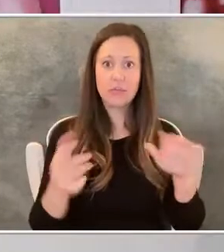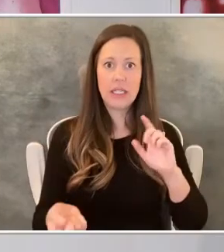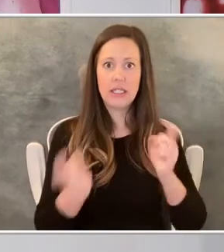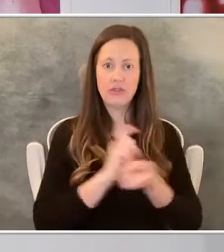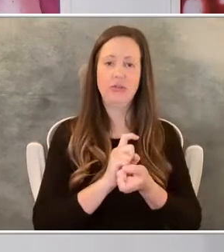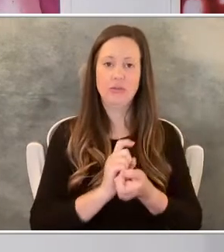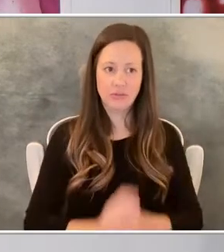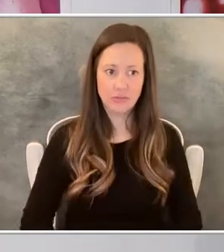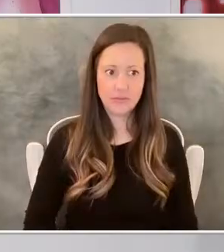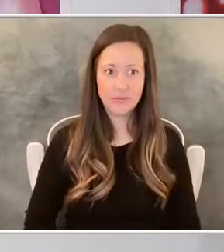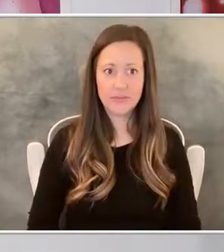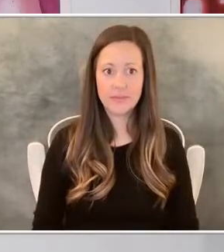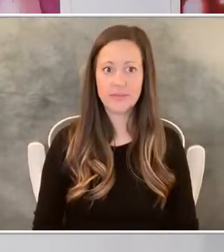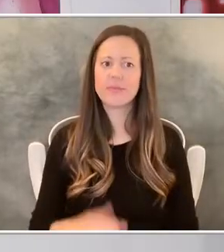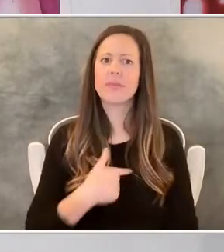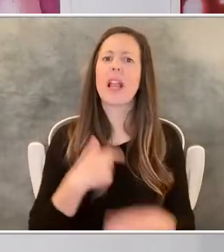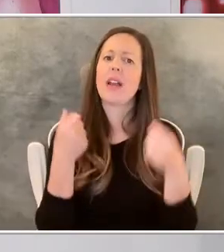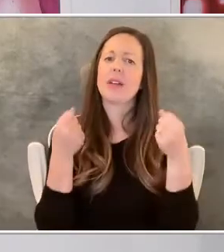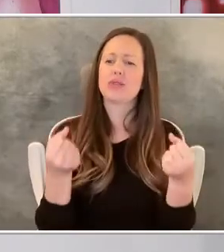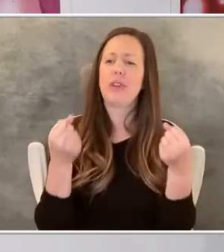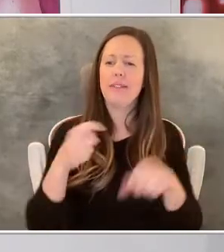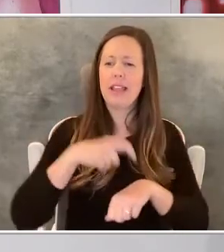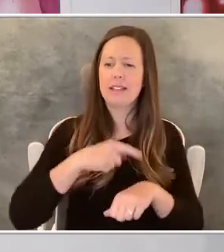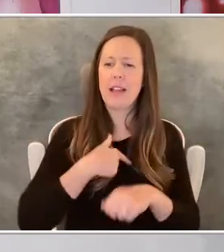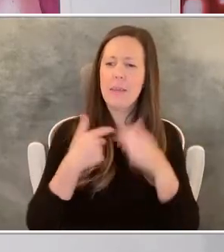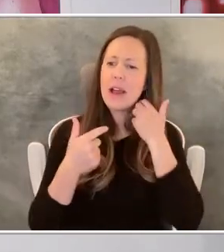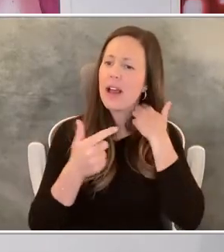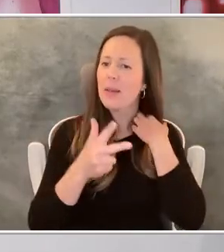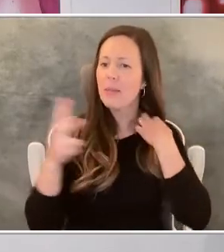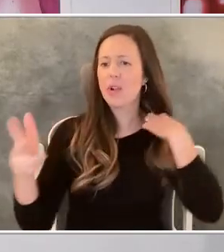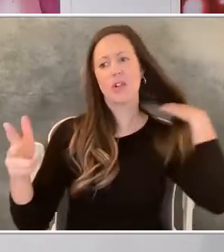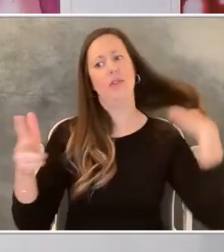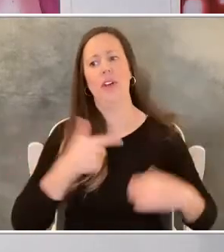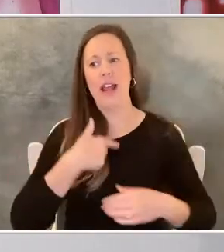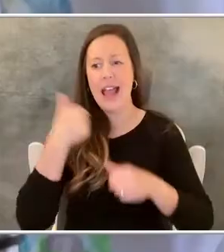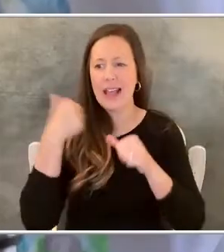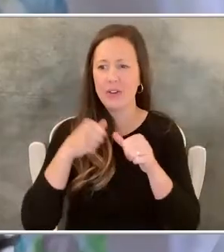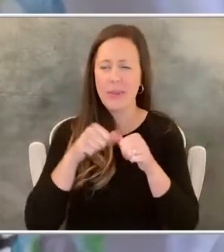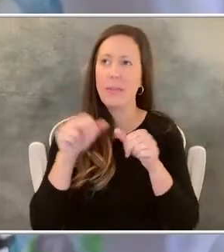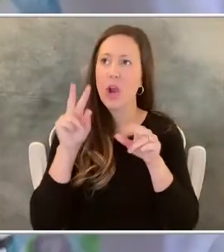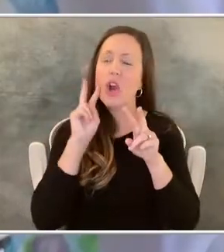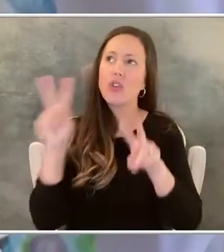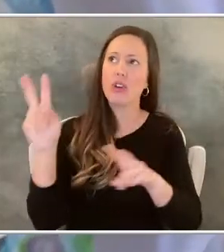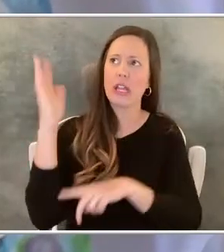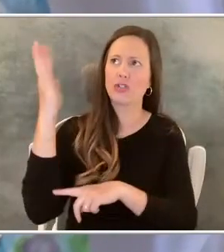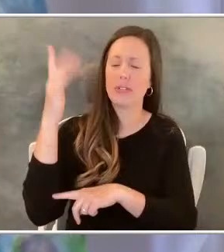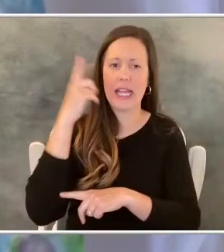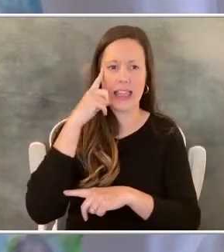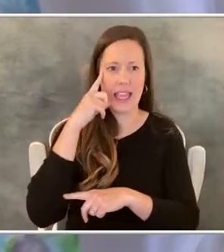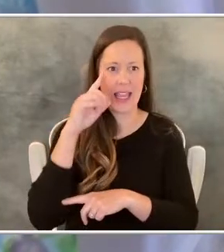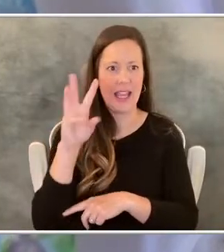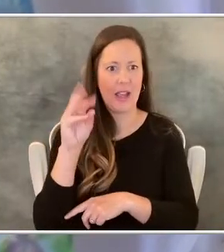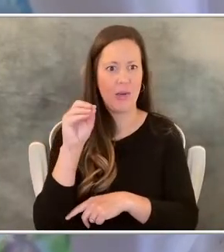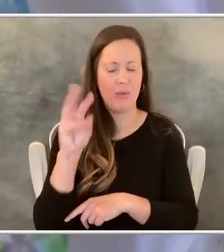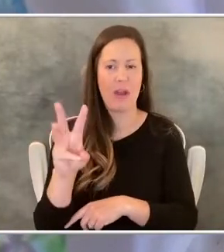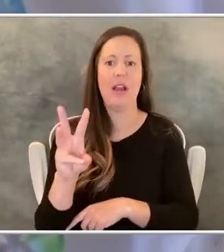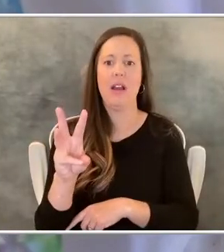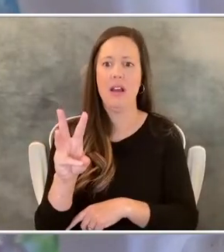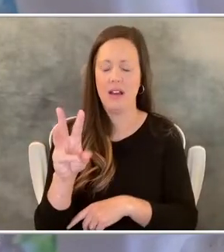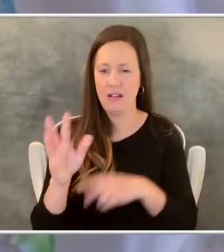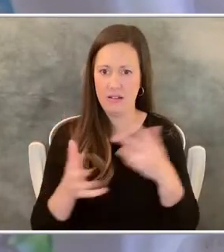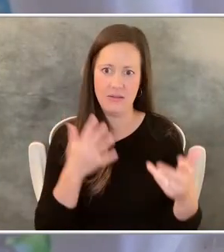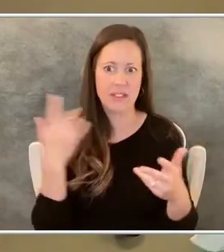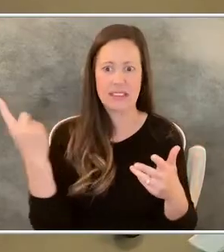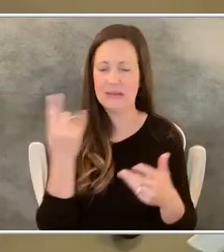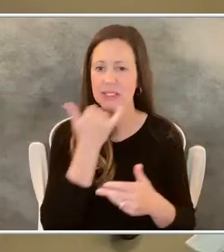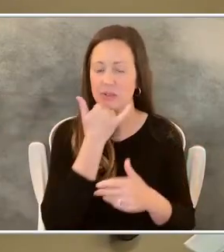So I was driving at the time, pulled over, and I remember looking at this tree and thinking, wow, this is it. Weeks prior, Kati went in